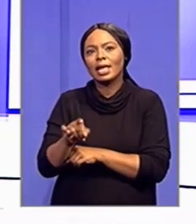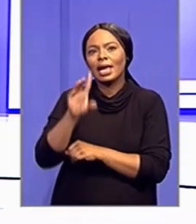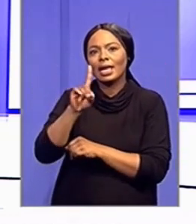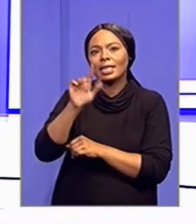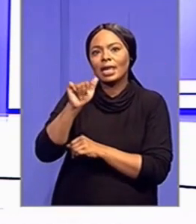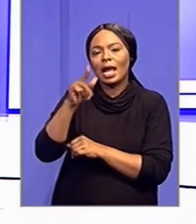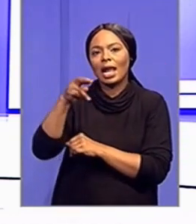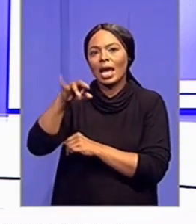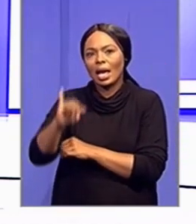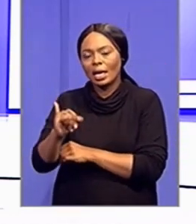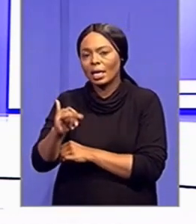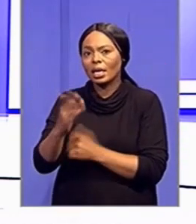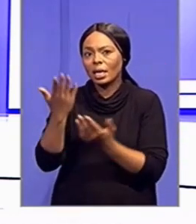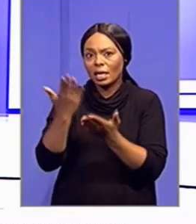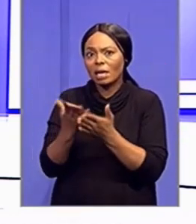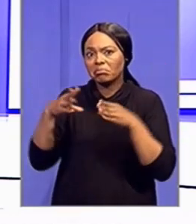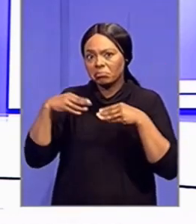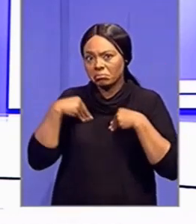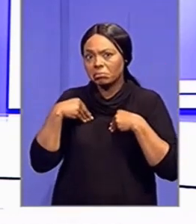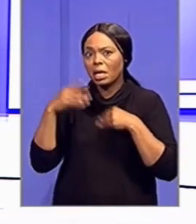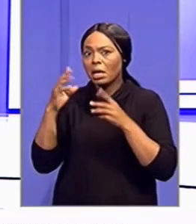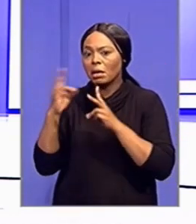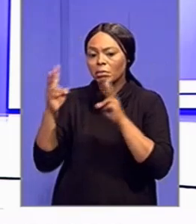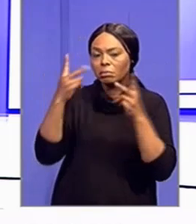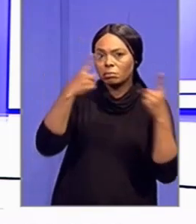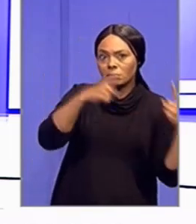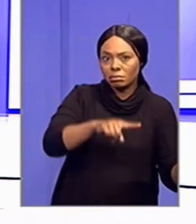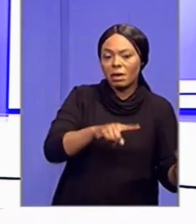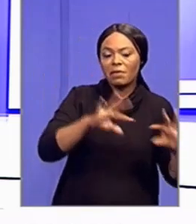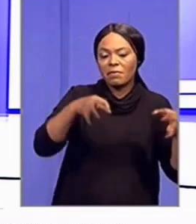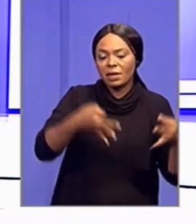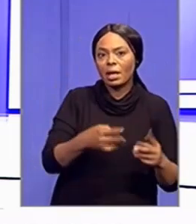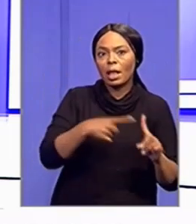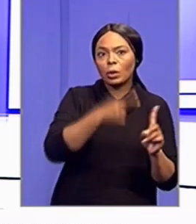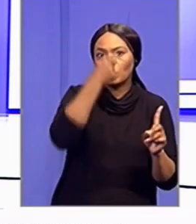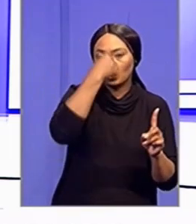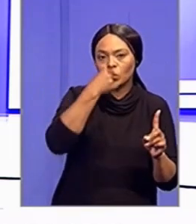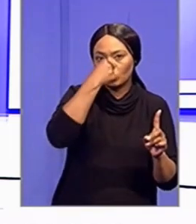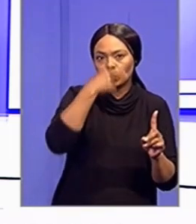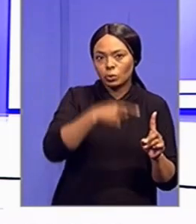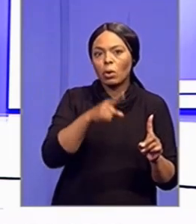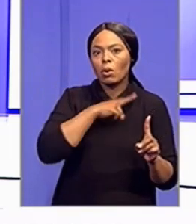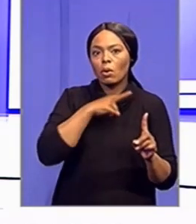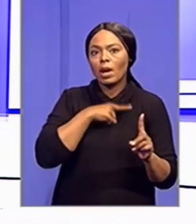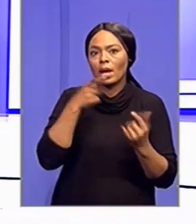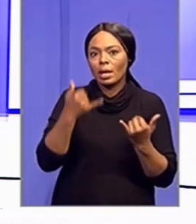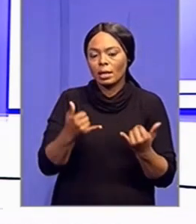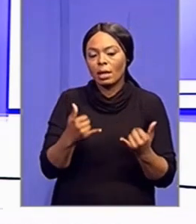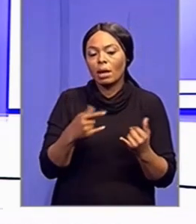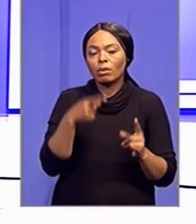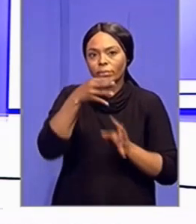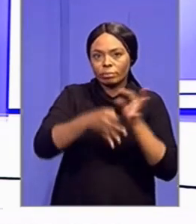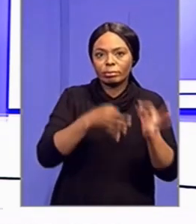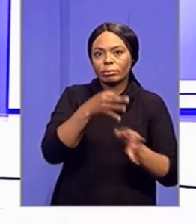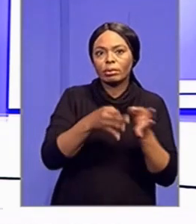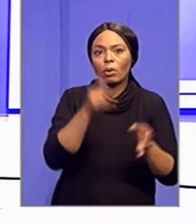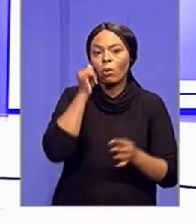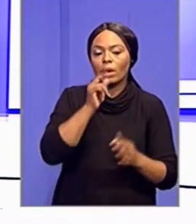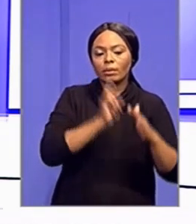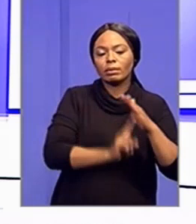wa Tibet o tla dumelelwa go tla polokong ya Tutu. O boletse ge a ba ilo tshediša ba ga Tutu ntlong ya bona